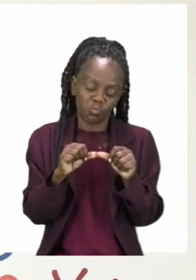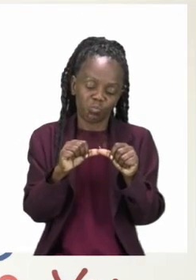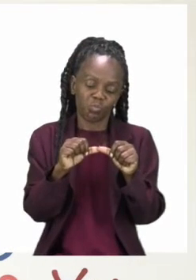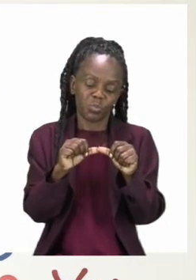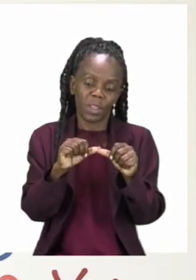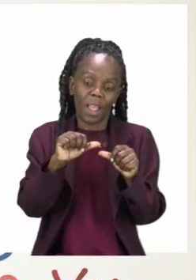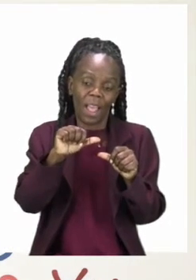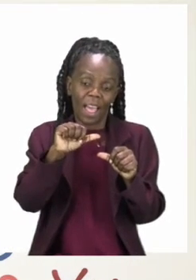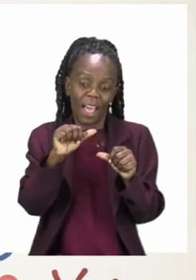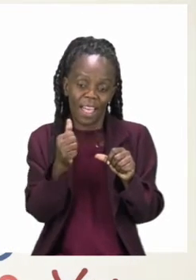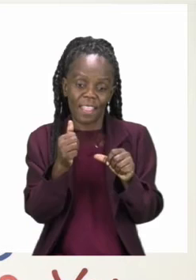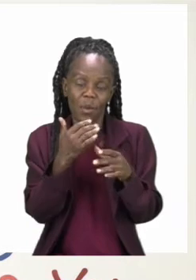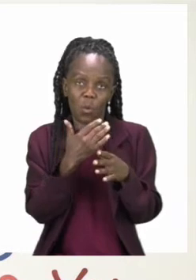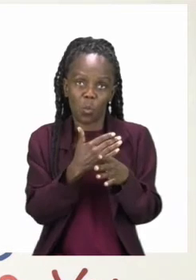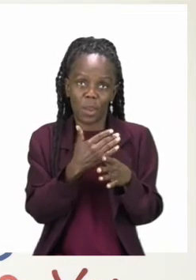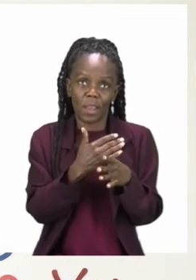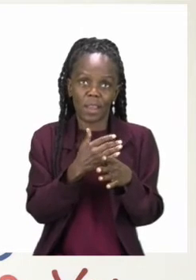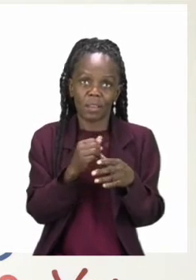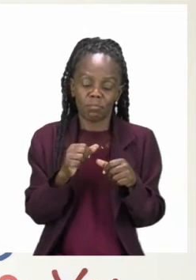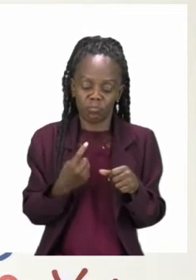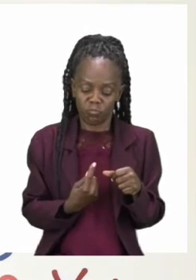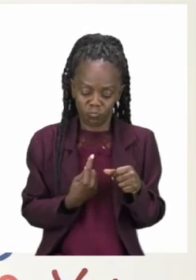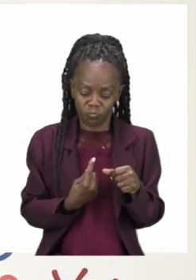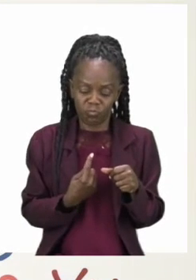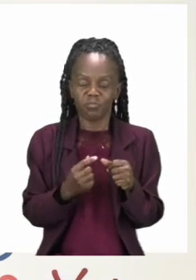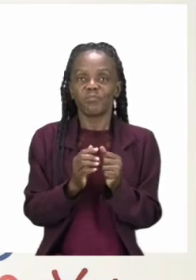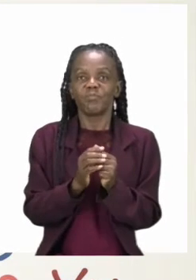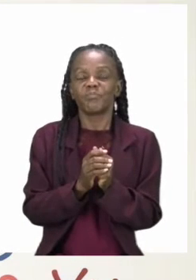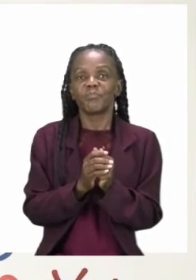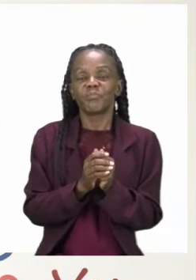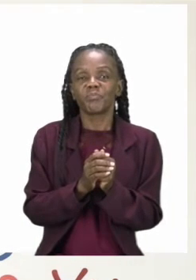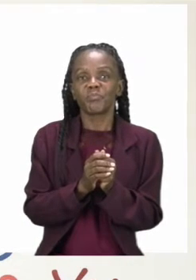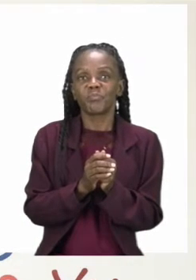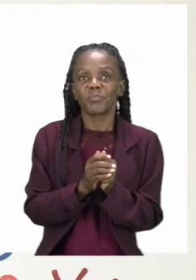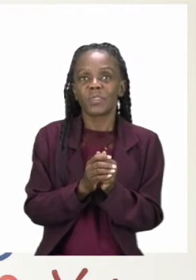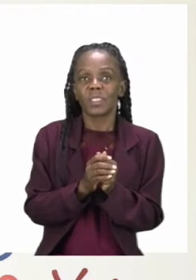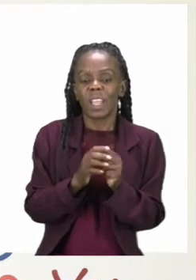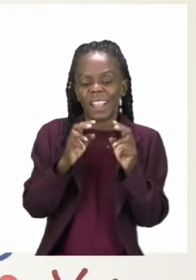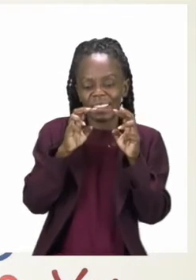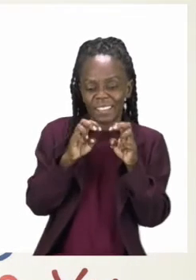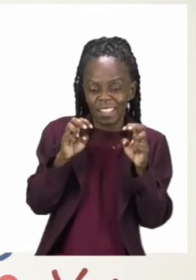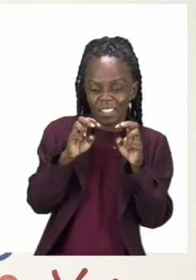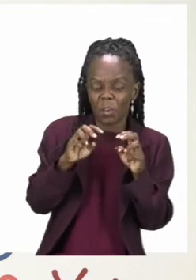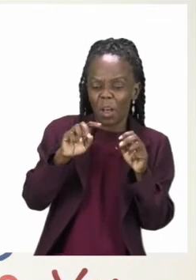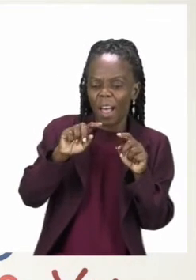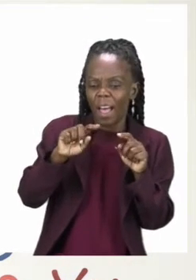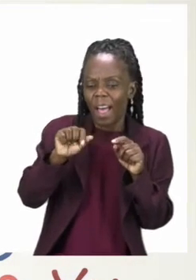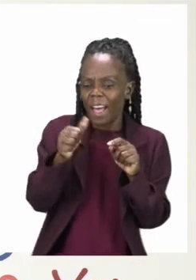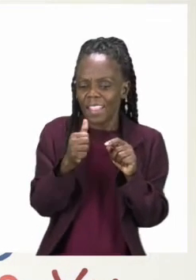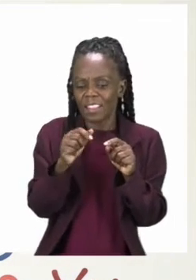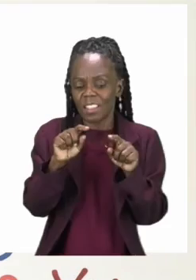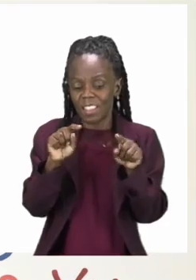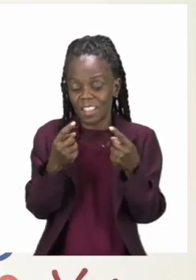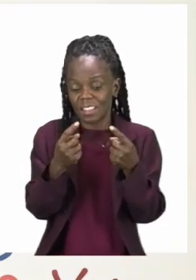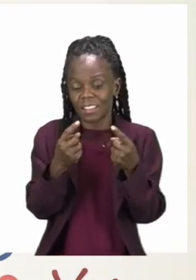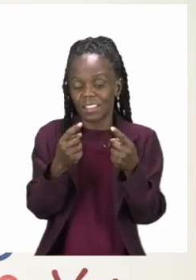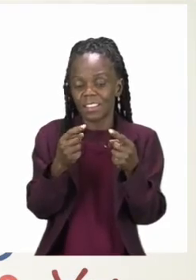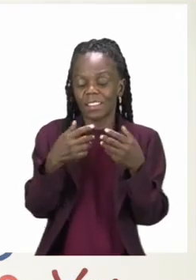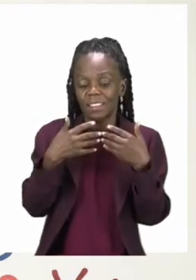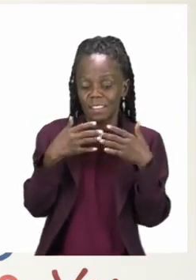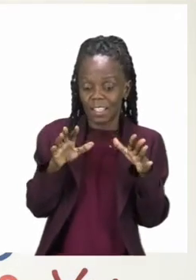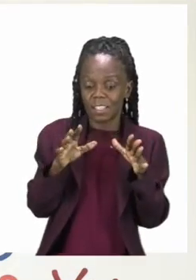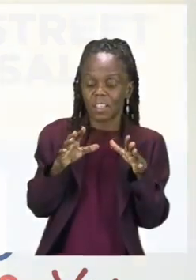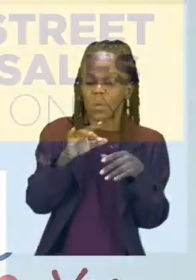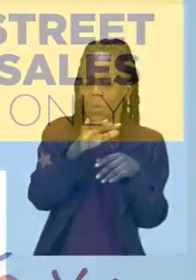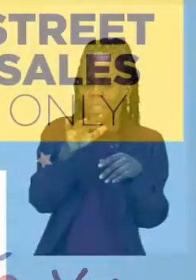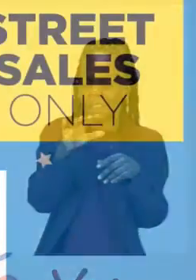when you're tracing and try and find more things that start with O. And I will see you soon after